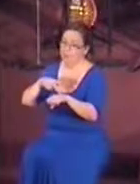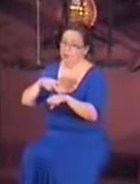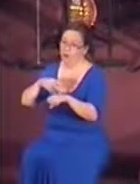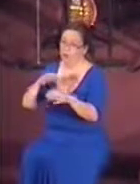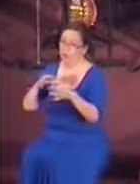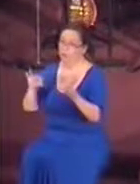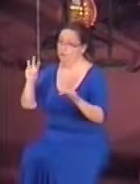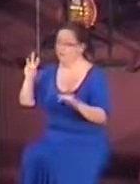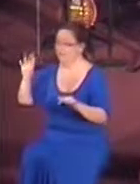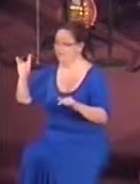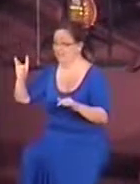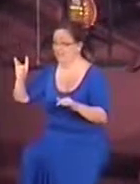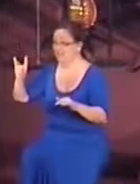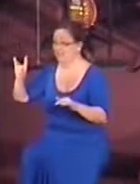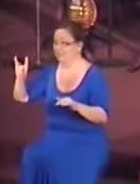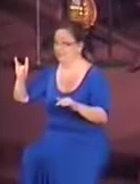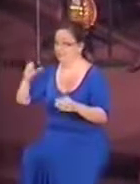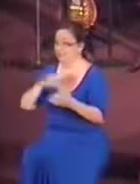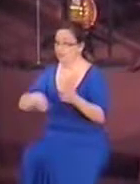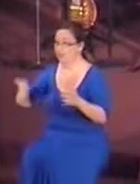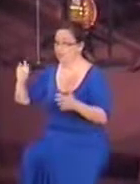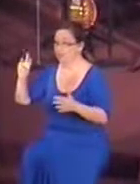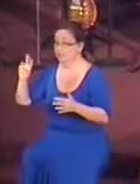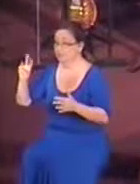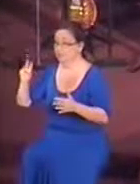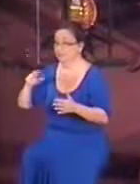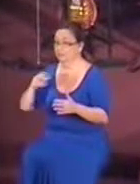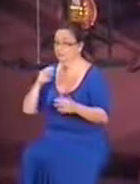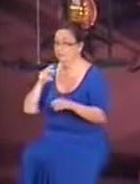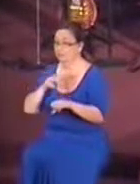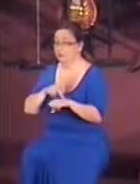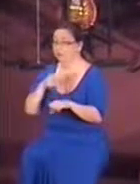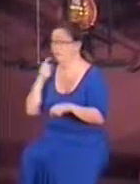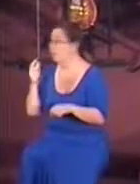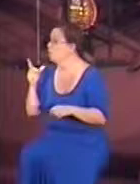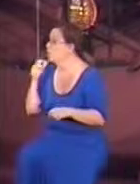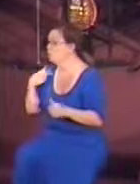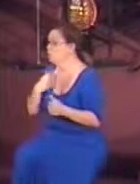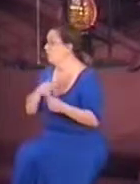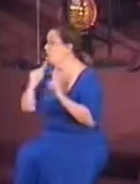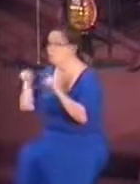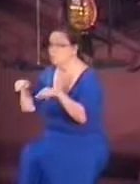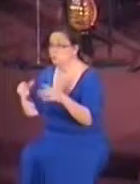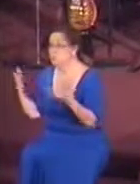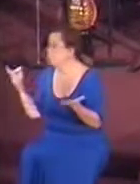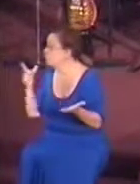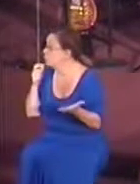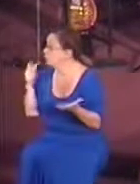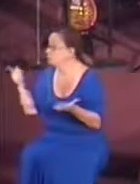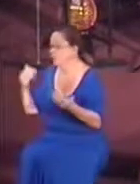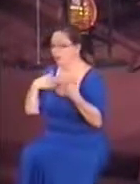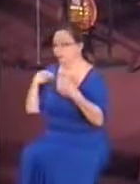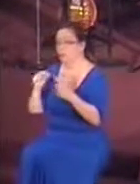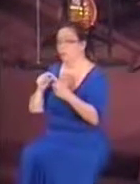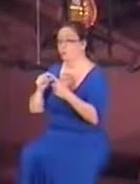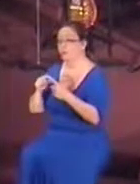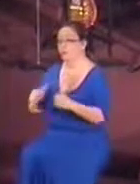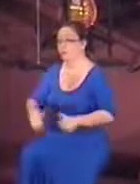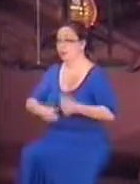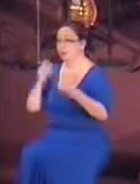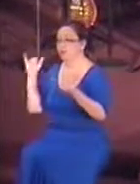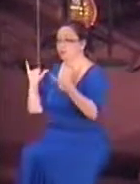verse 68 of chapter 6, Peter answered to him, Lord, to whom shall we go? You have the words of eternal